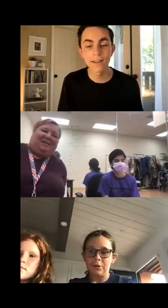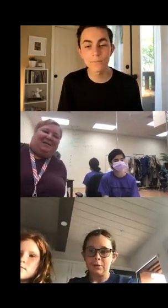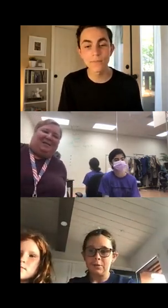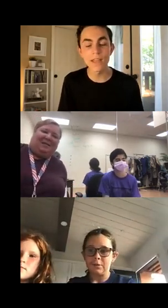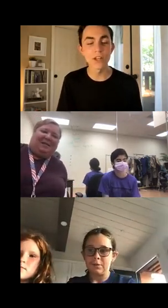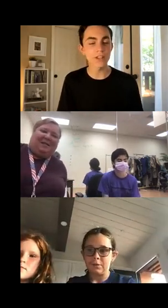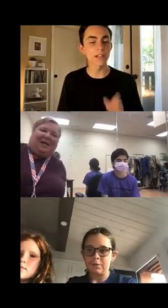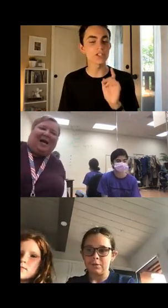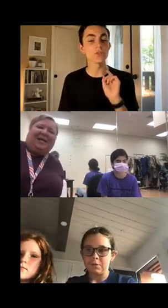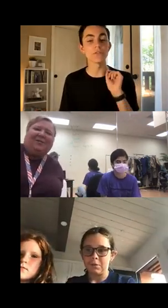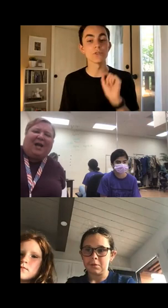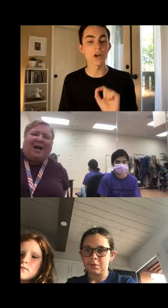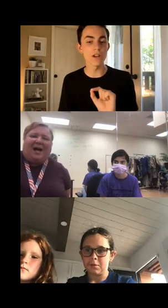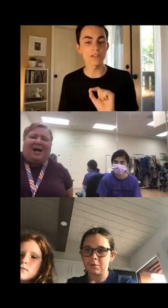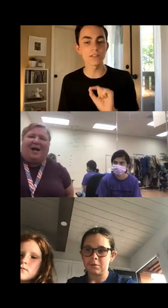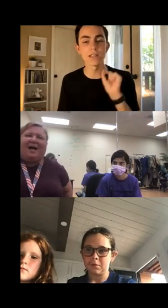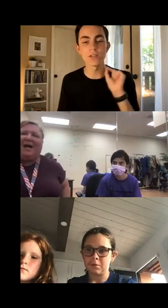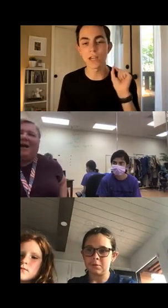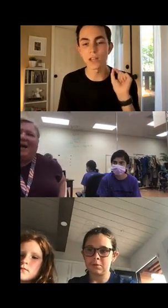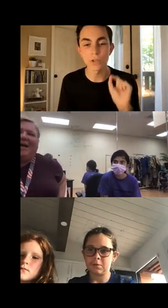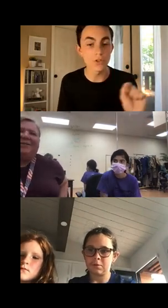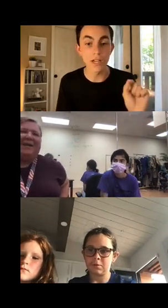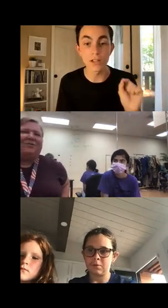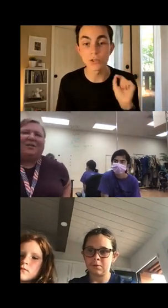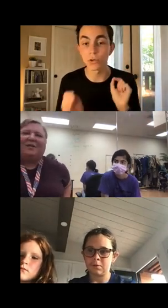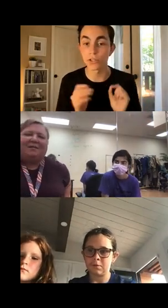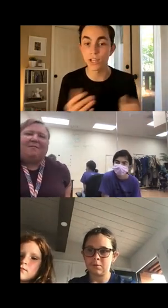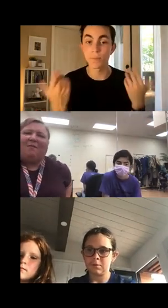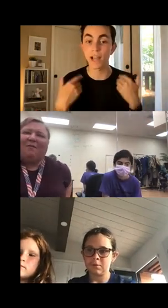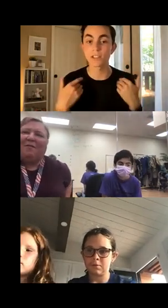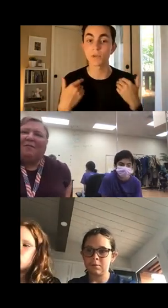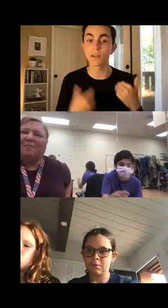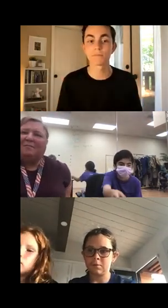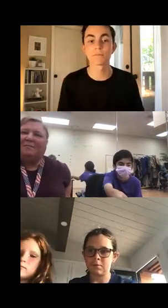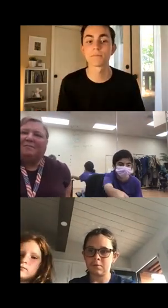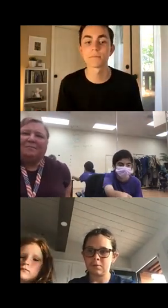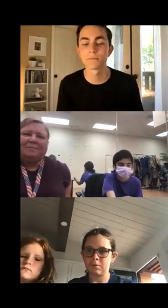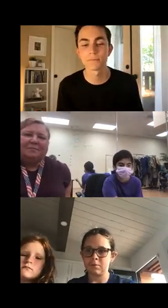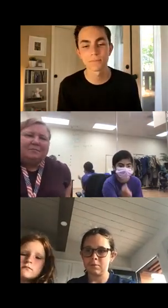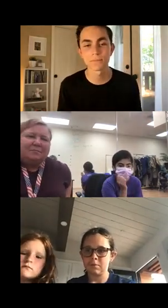or? You know what? Let's do, if you know it, then you can raise your hand or sign.